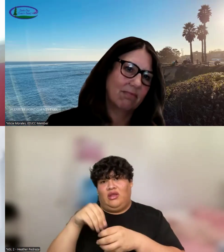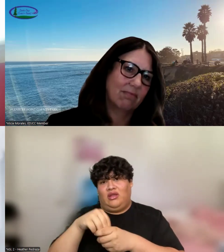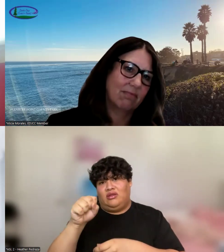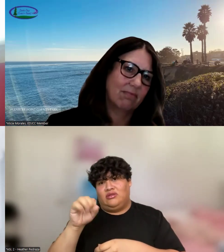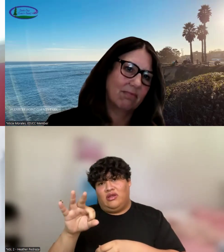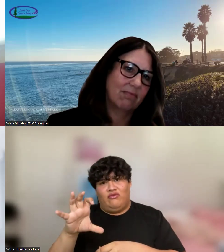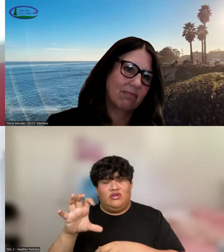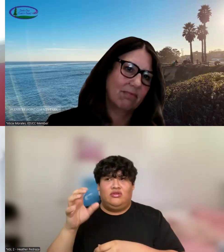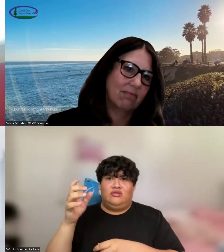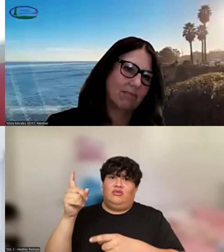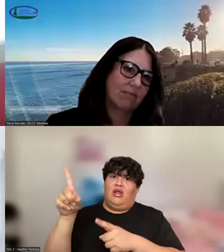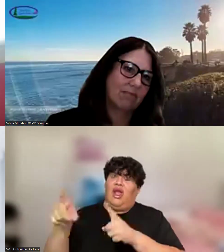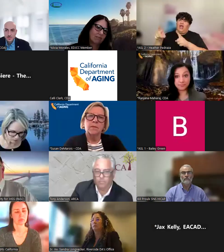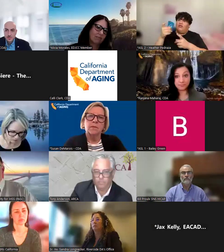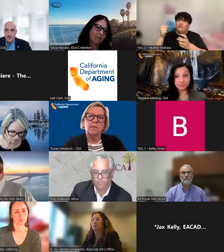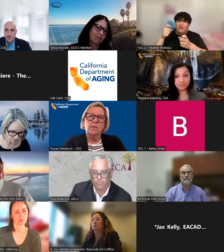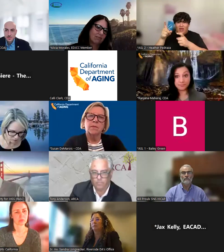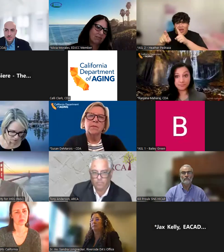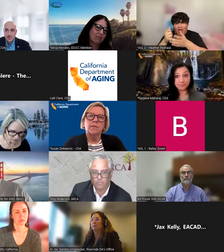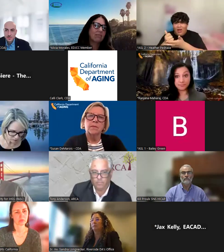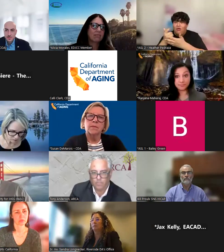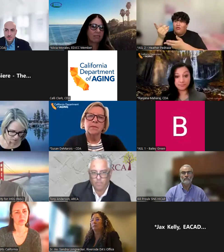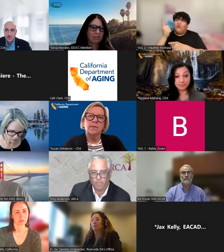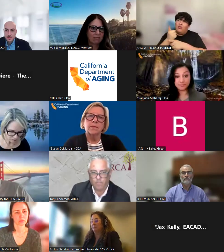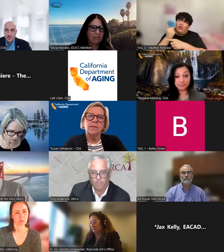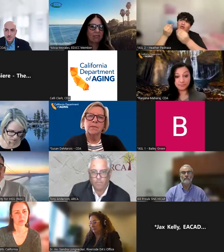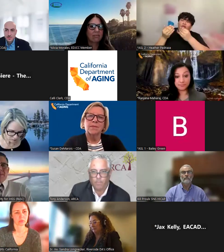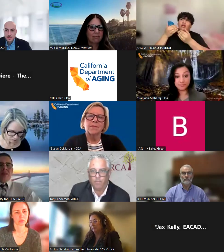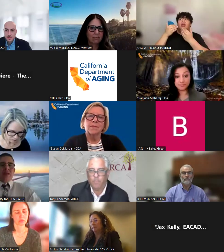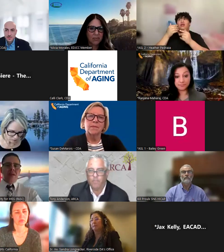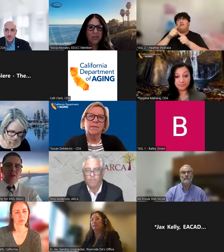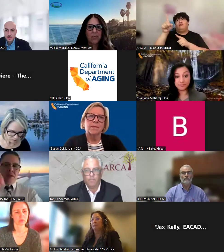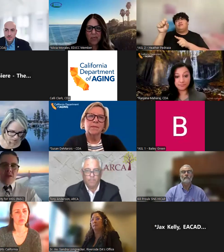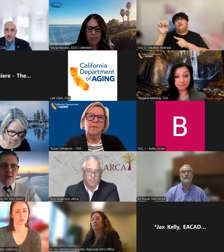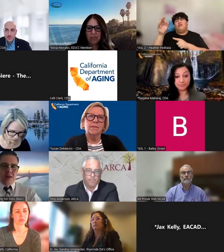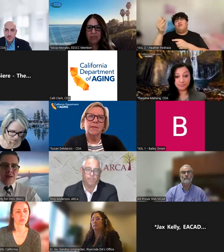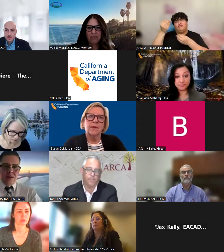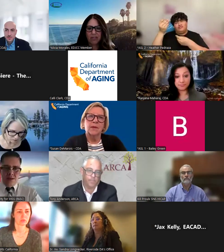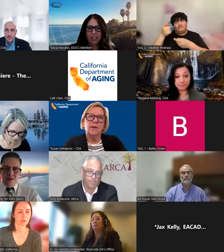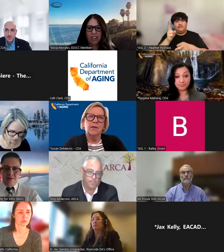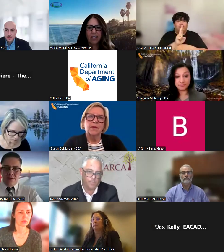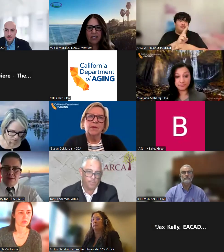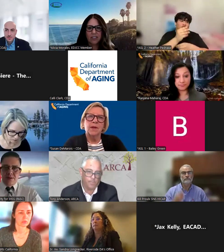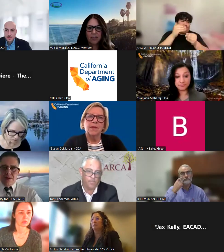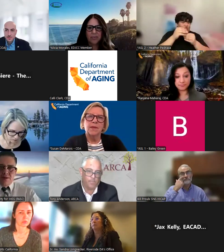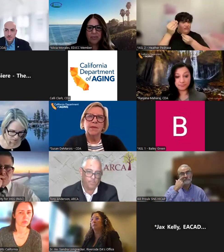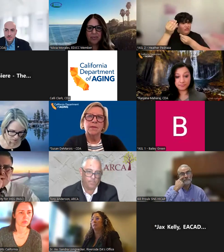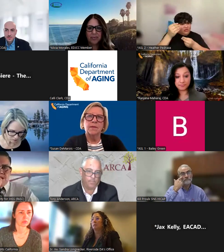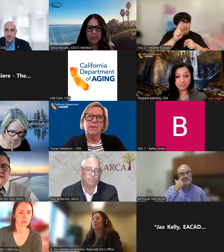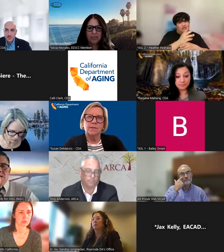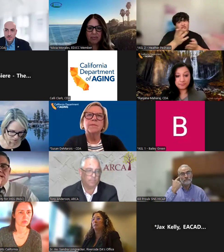quick knowledge helped me solve a local problem. So another valuable way that we can use our engagement